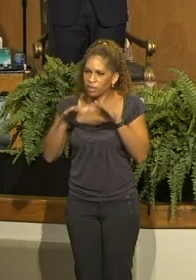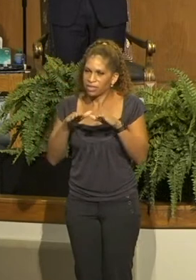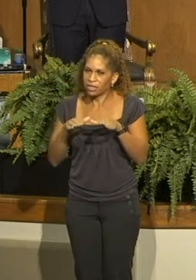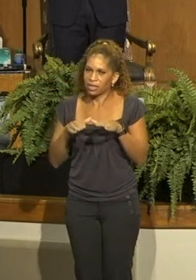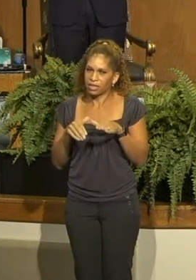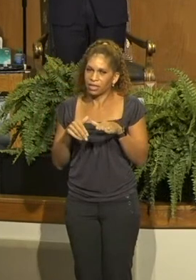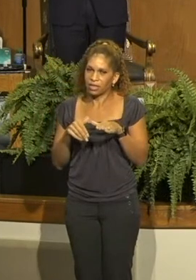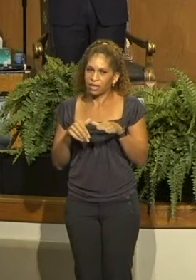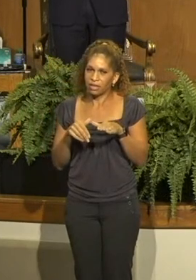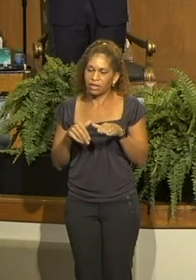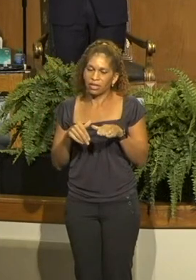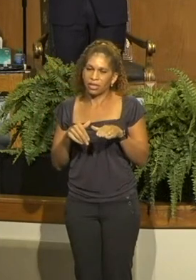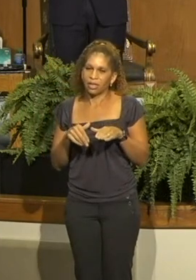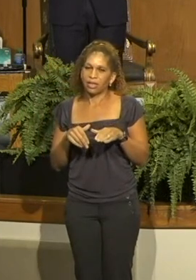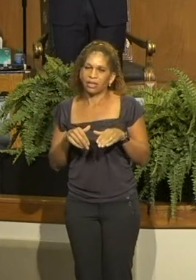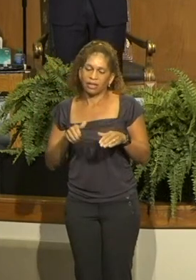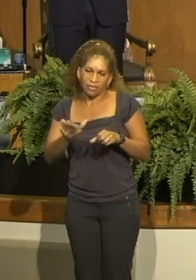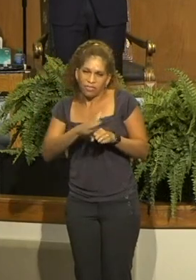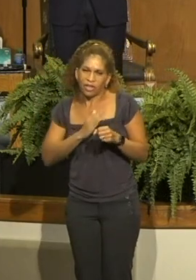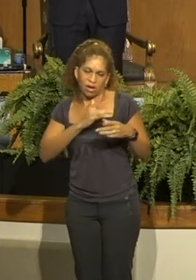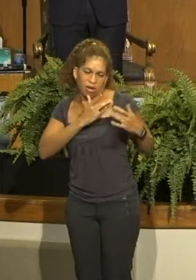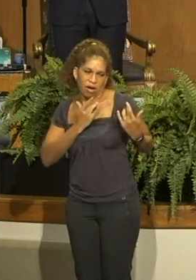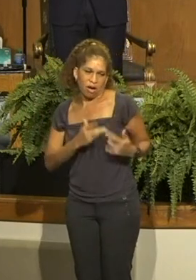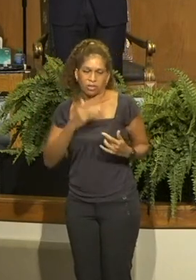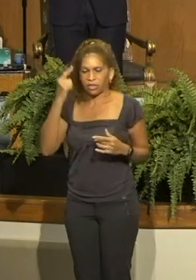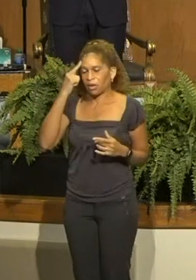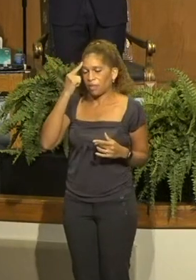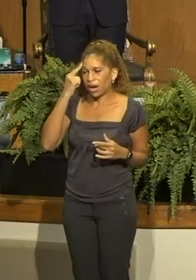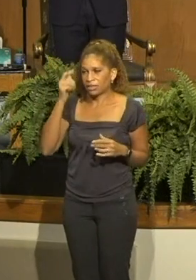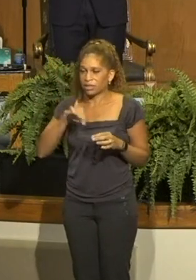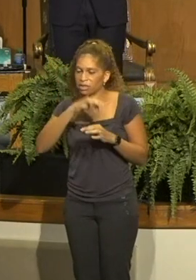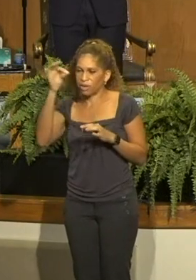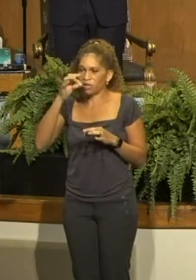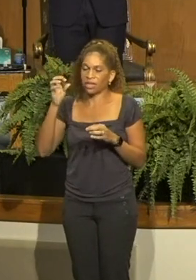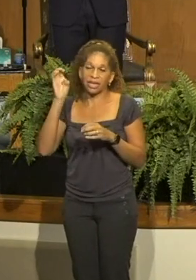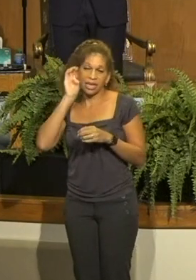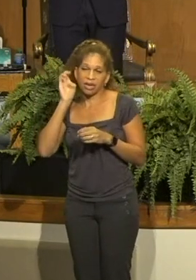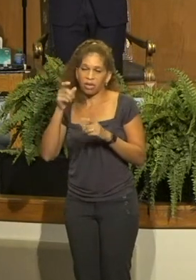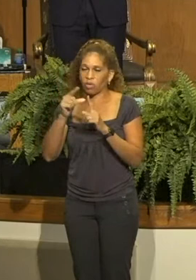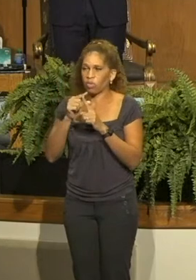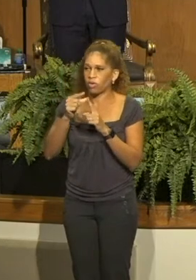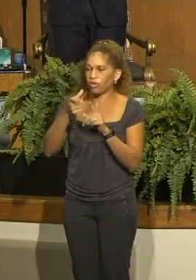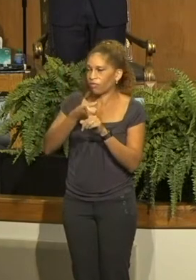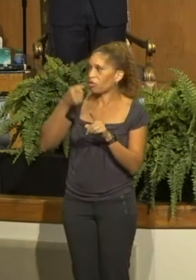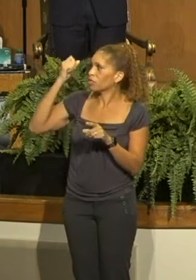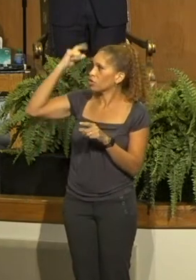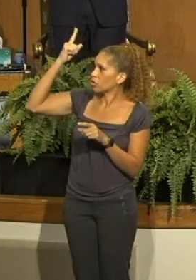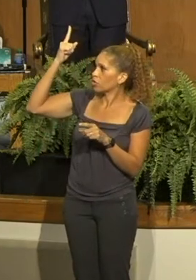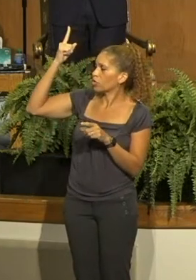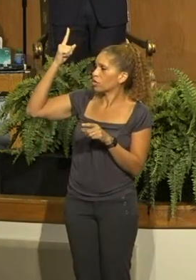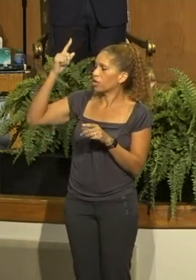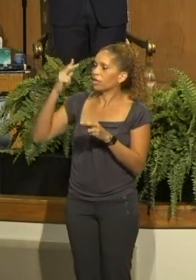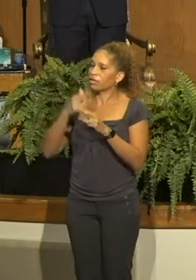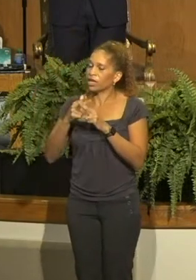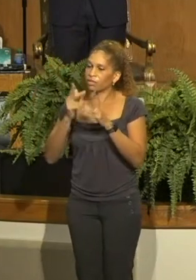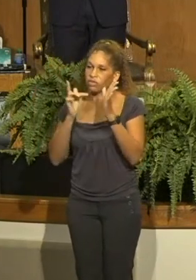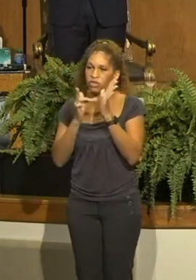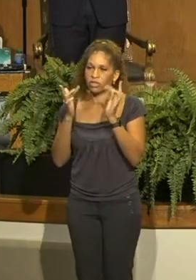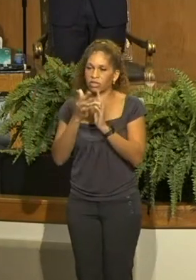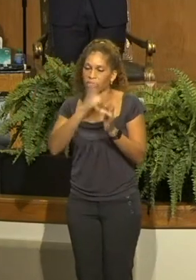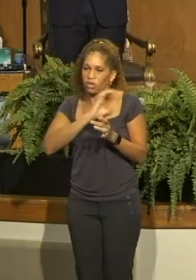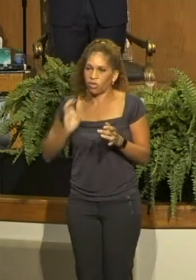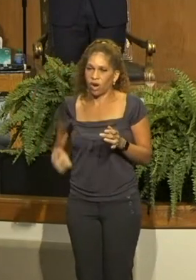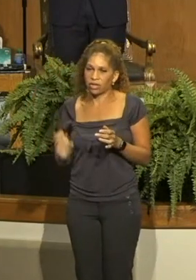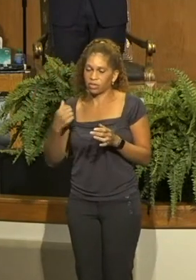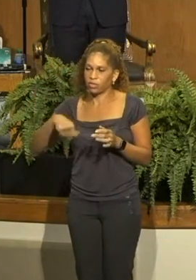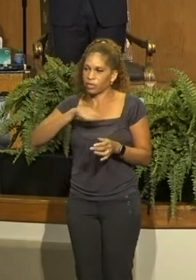time, saturate our hearts and our minds and our spirits that we may hear a word from you. In the name of Jesus the Christ,